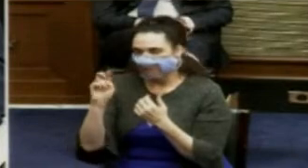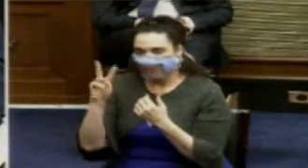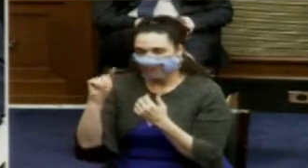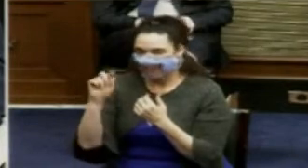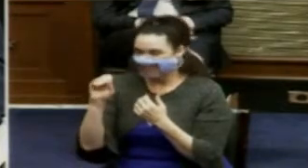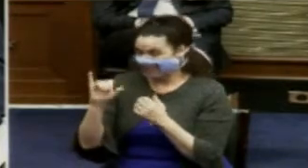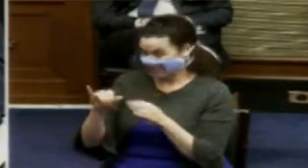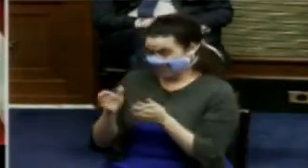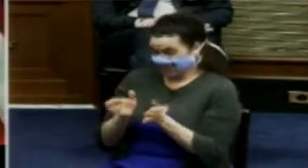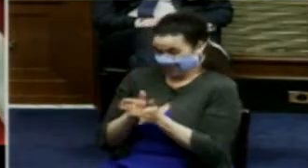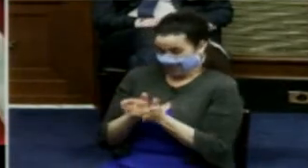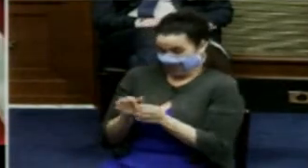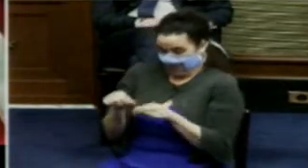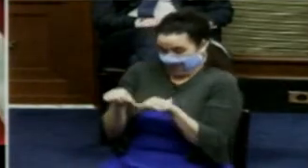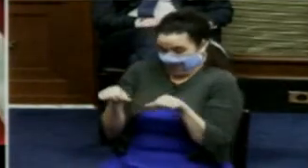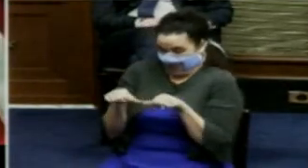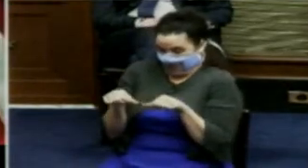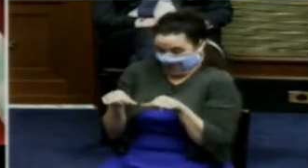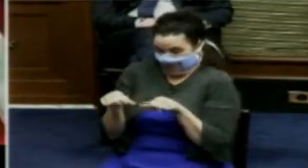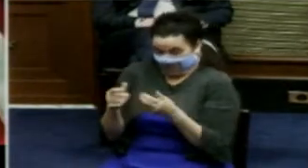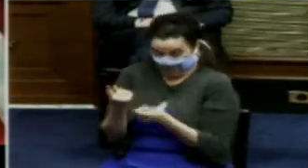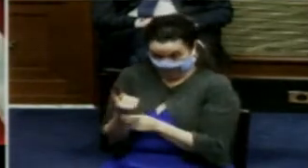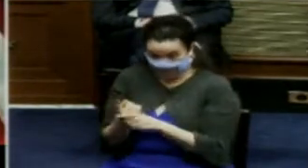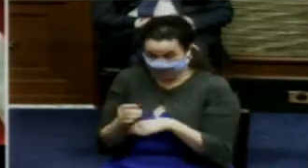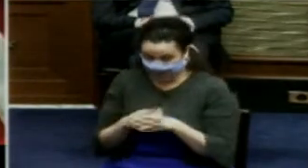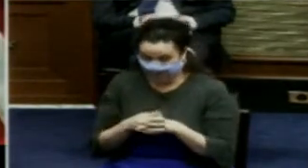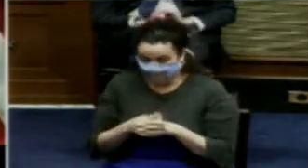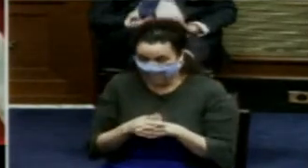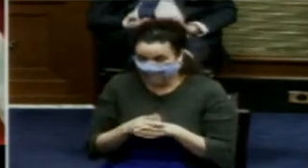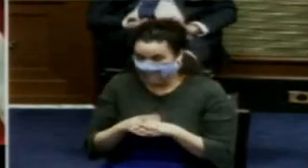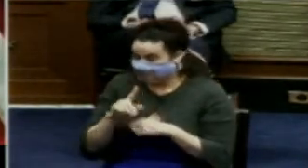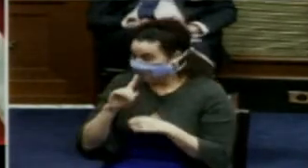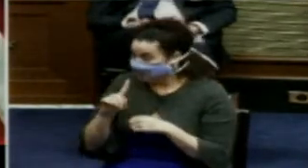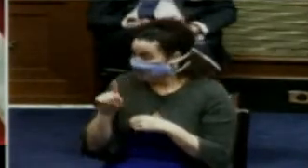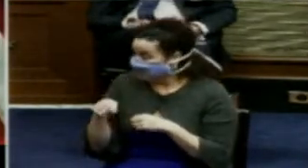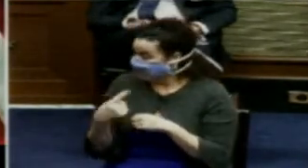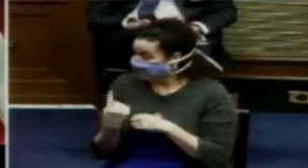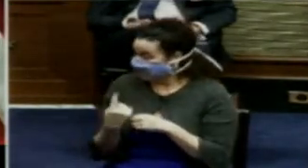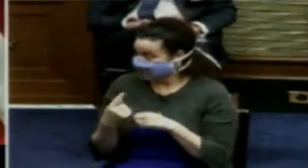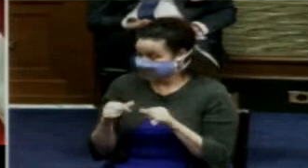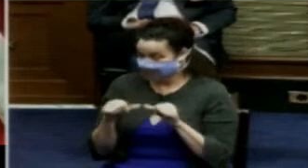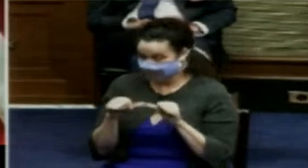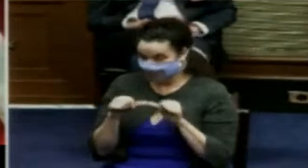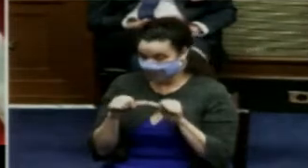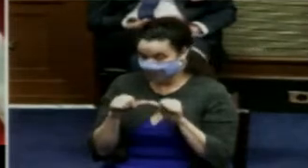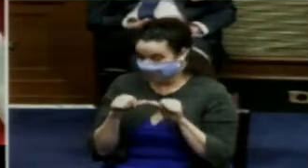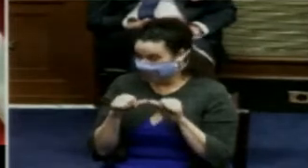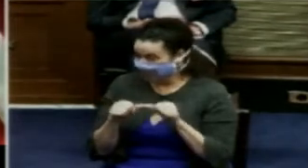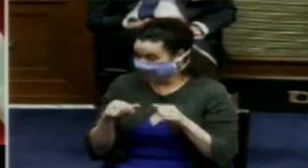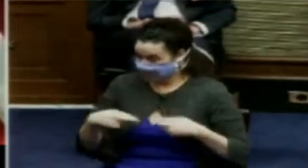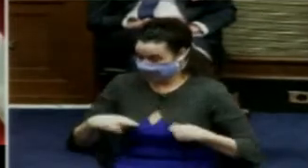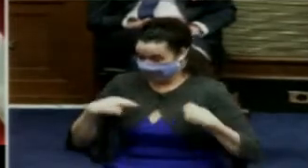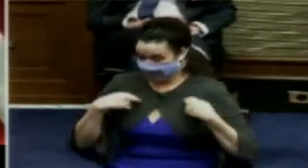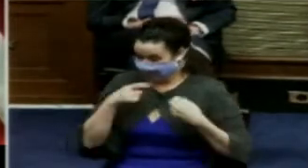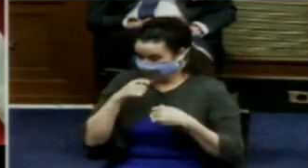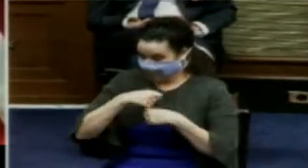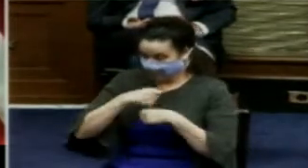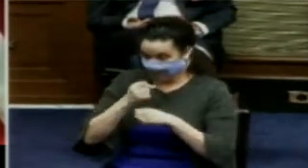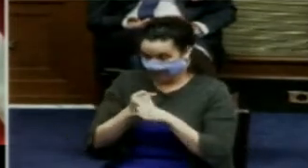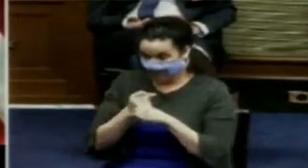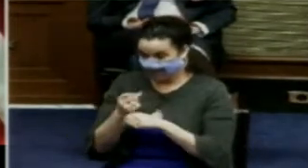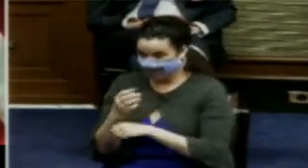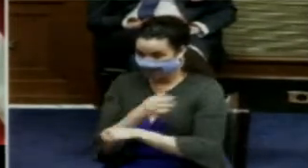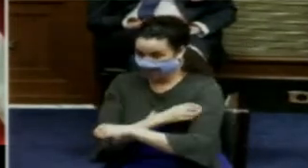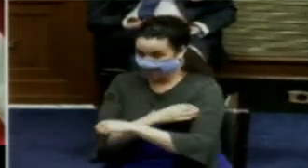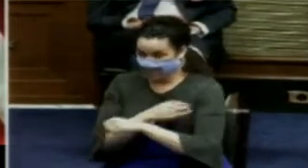area. So really, the only permanent residence in this new created seat of power would